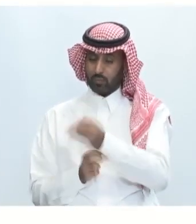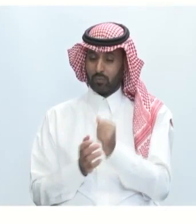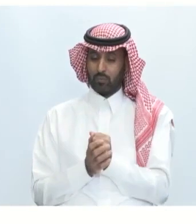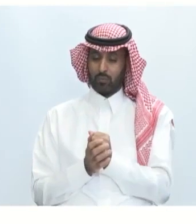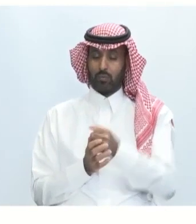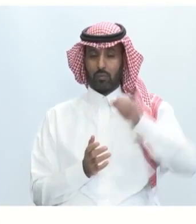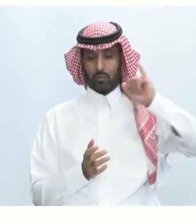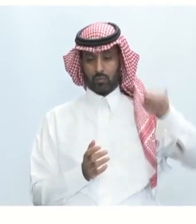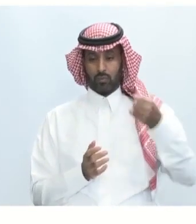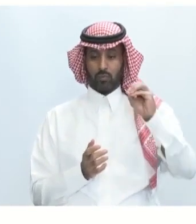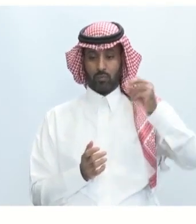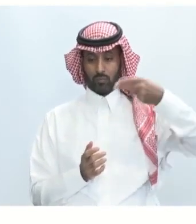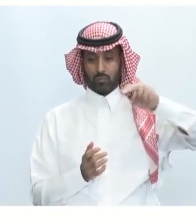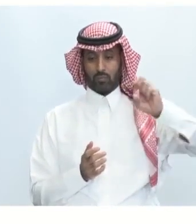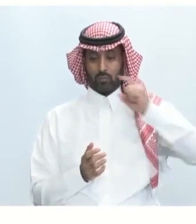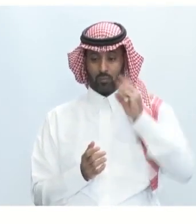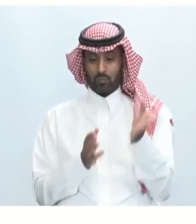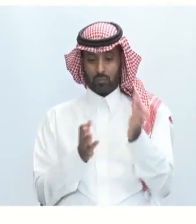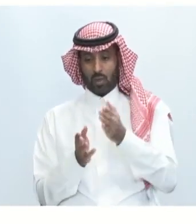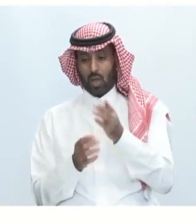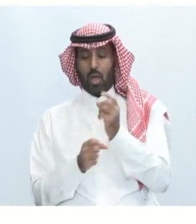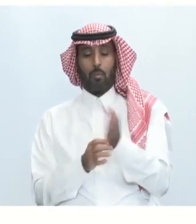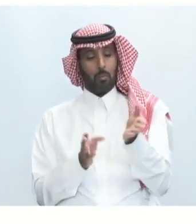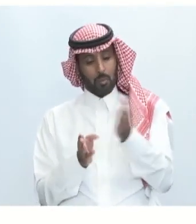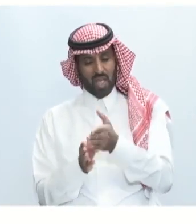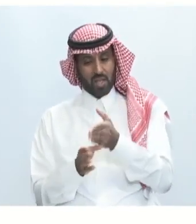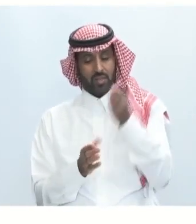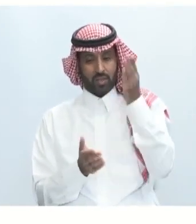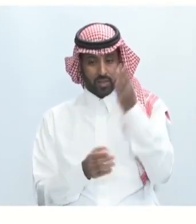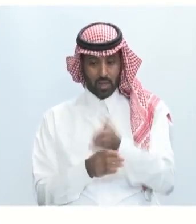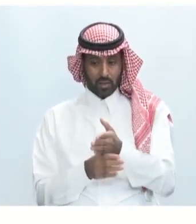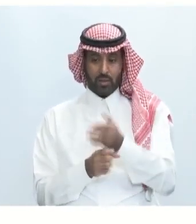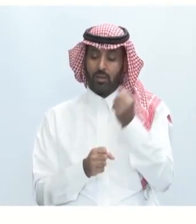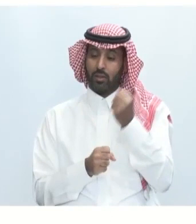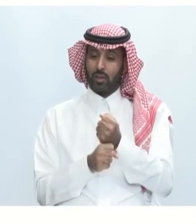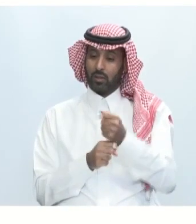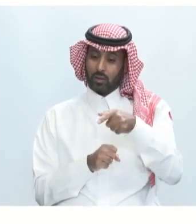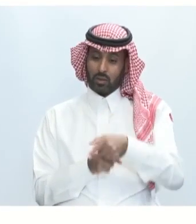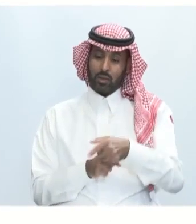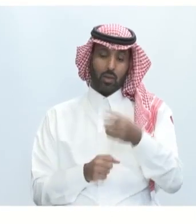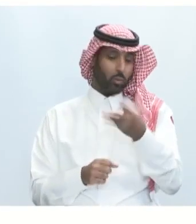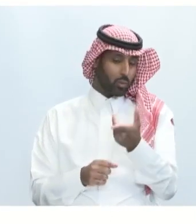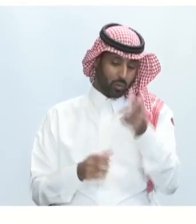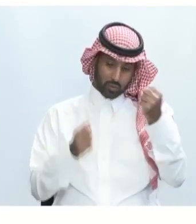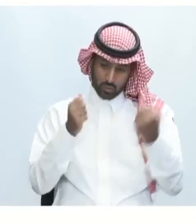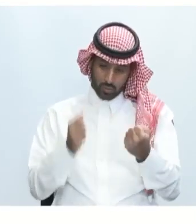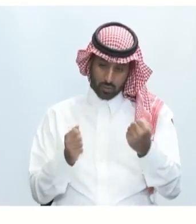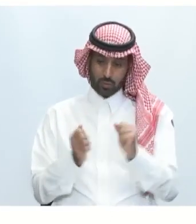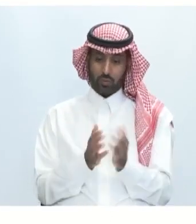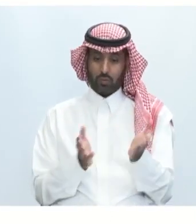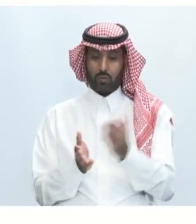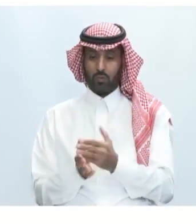here, John, it came after the direct object, the car, and here it came before the direct